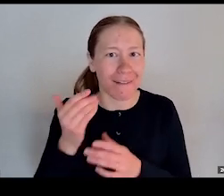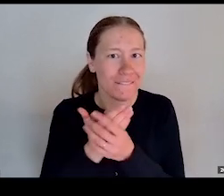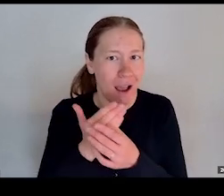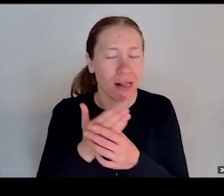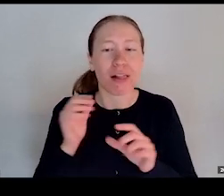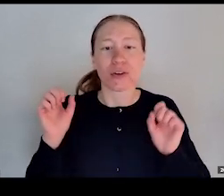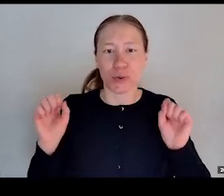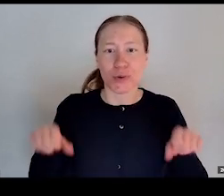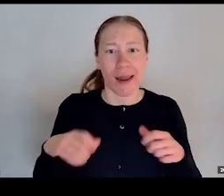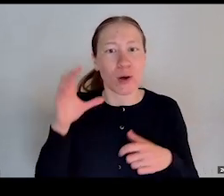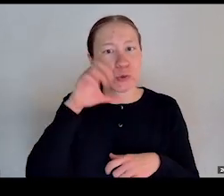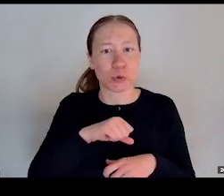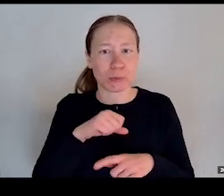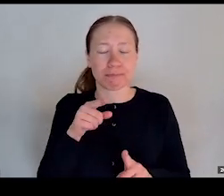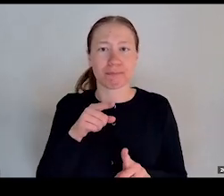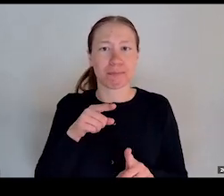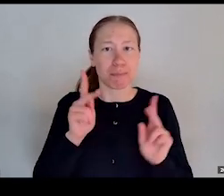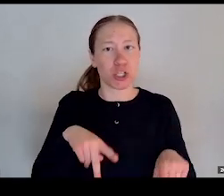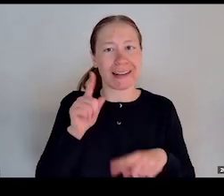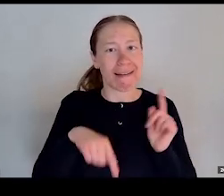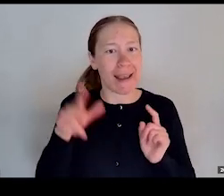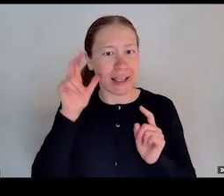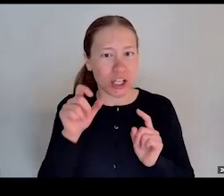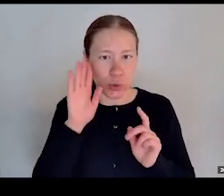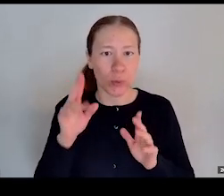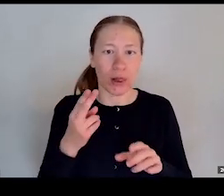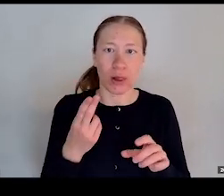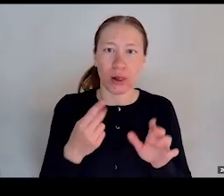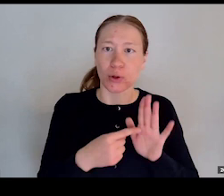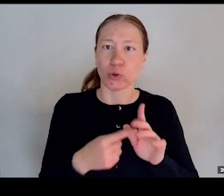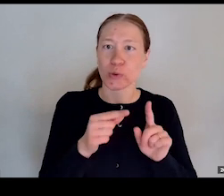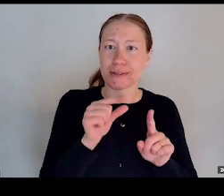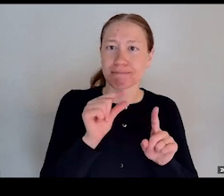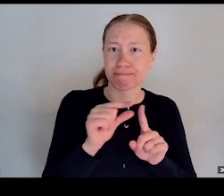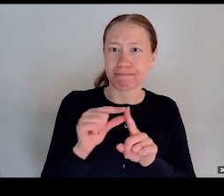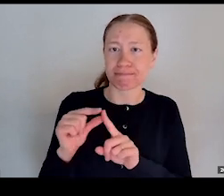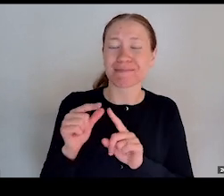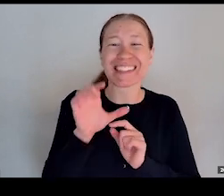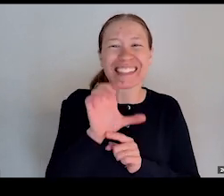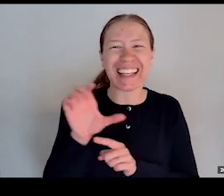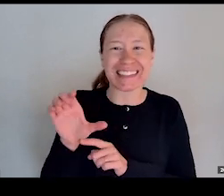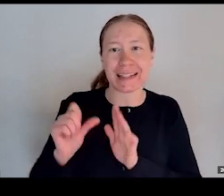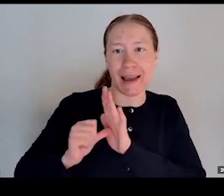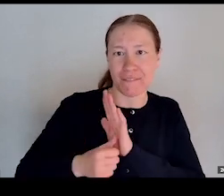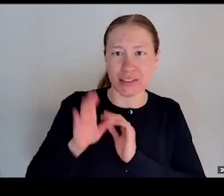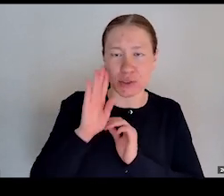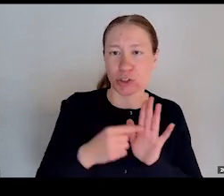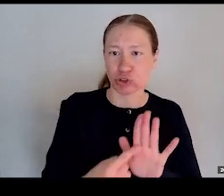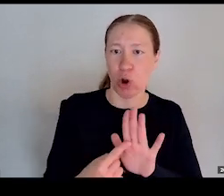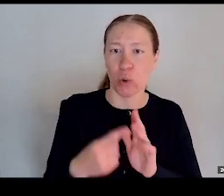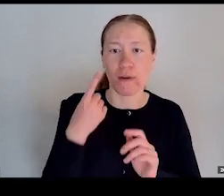the words. They're often dictated with a closed caption or a CC icon on video players and